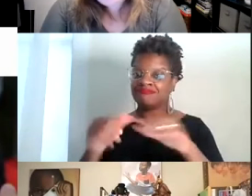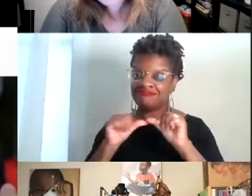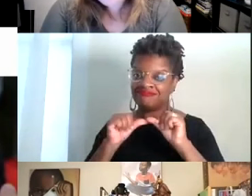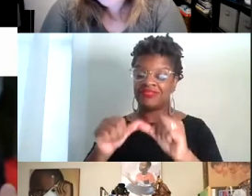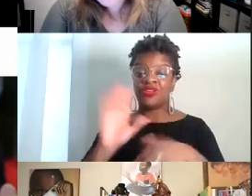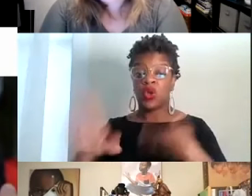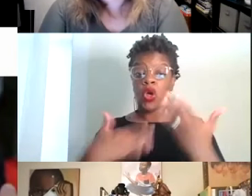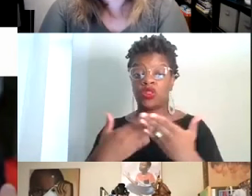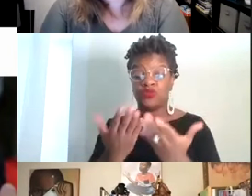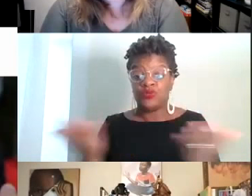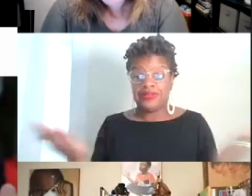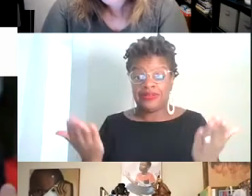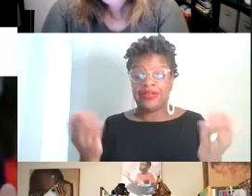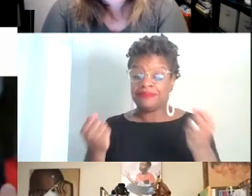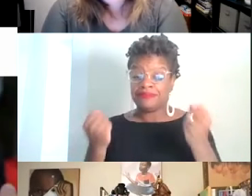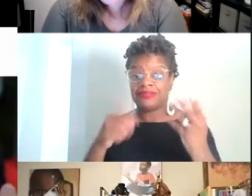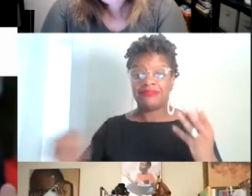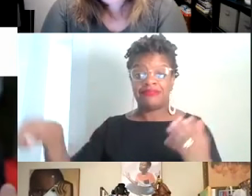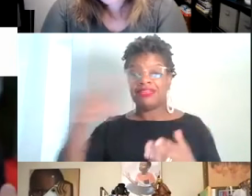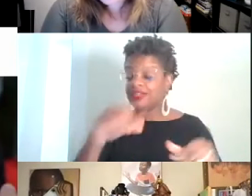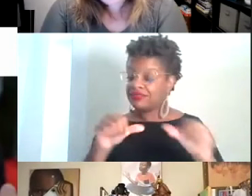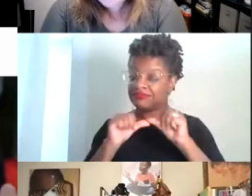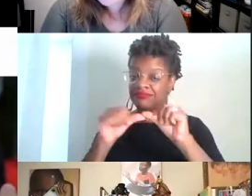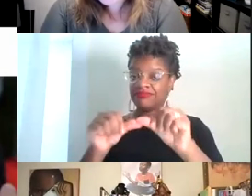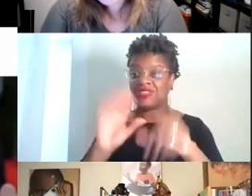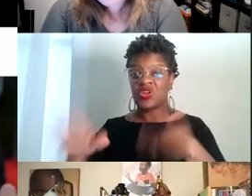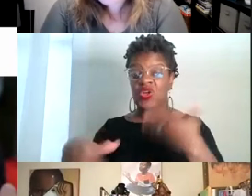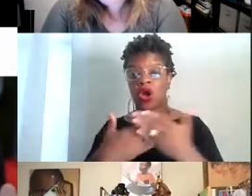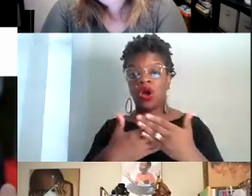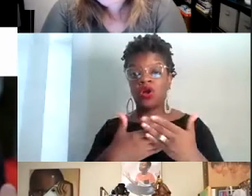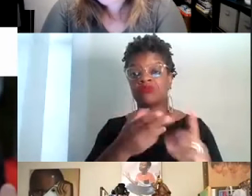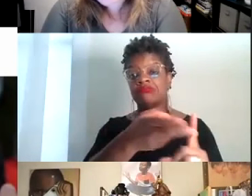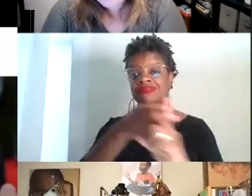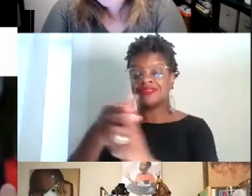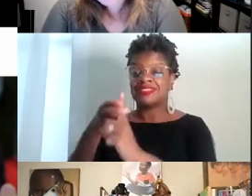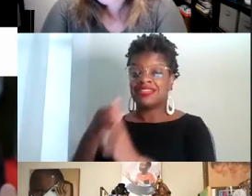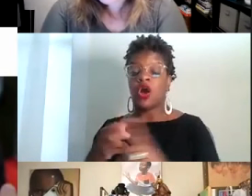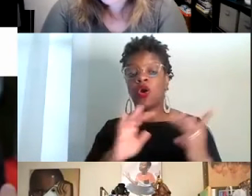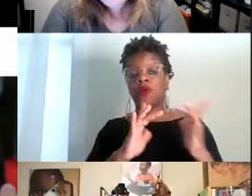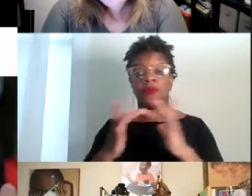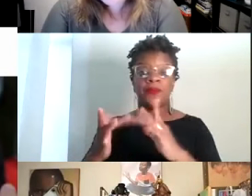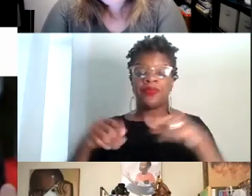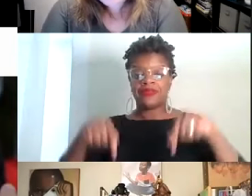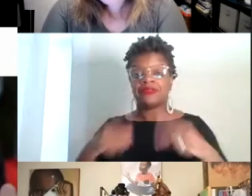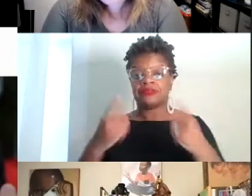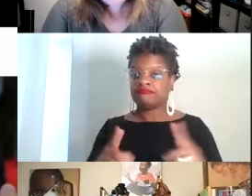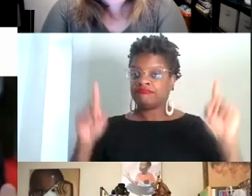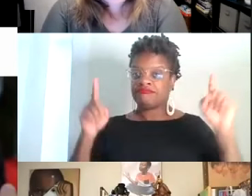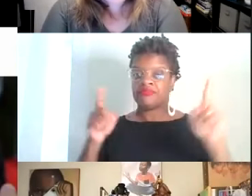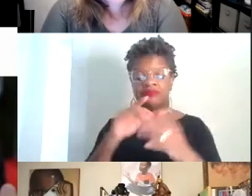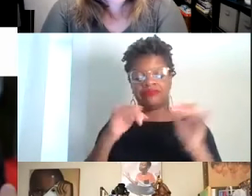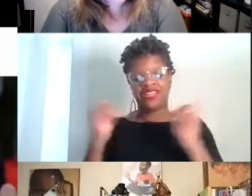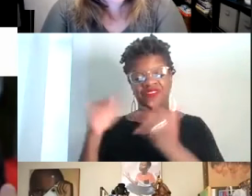and many, many others, all recruiting within our own networks to make this happen, to bring this to light in